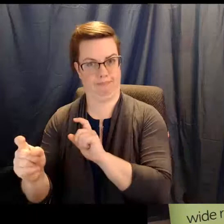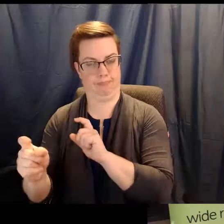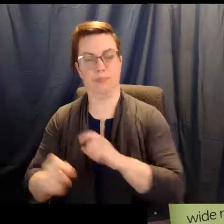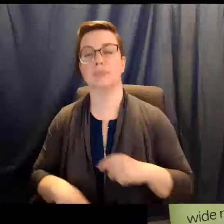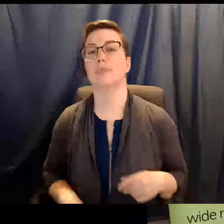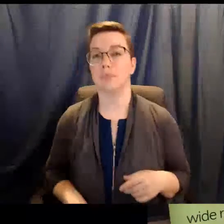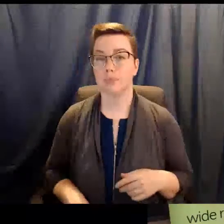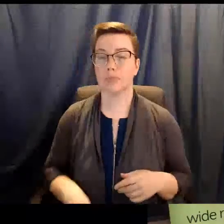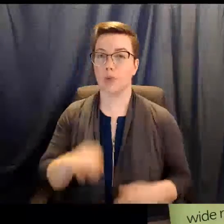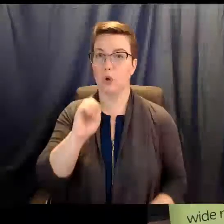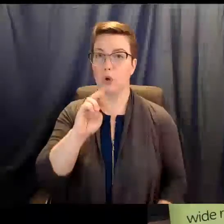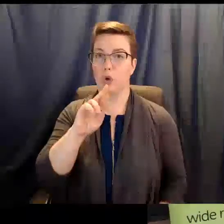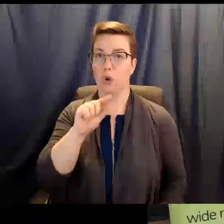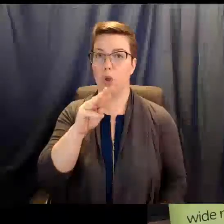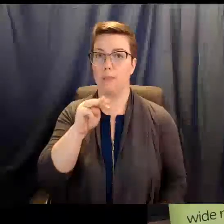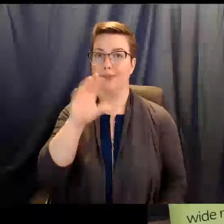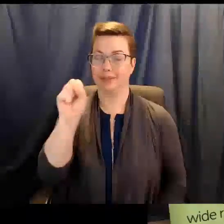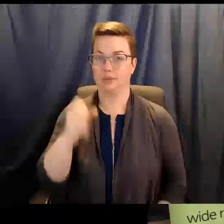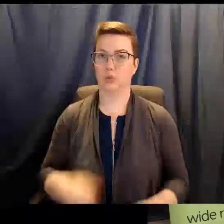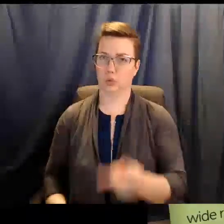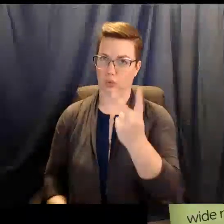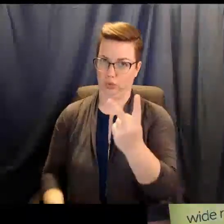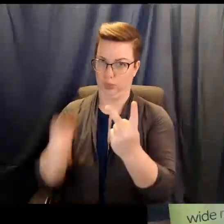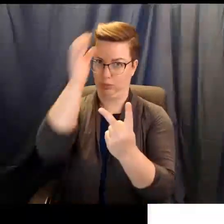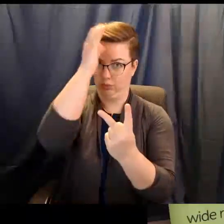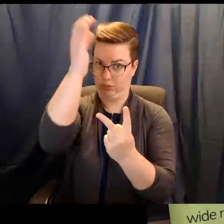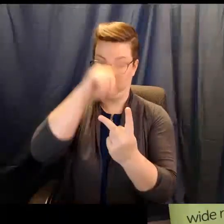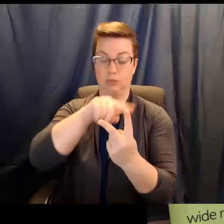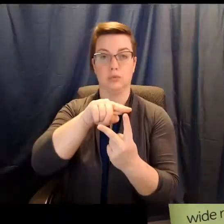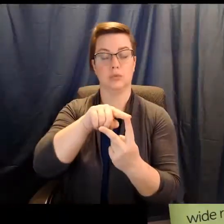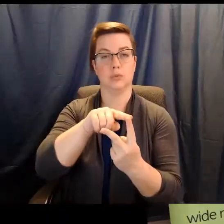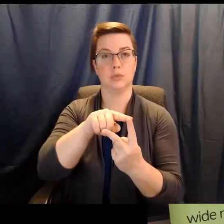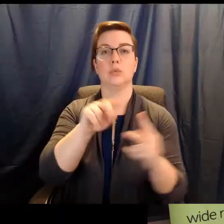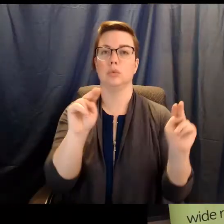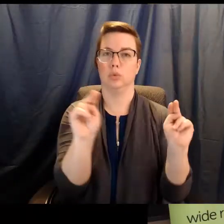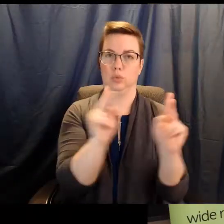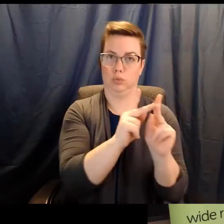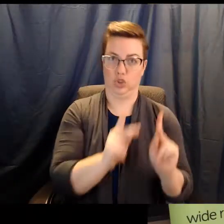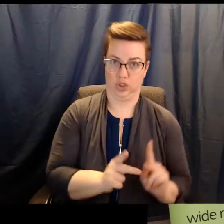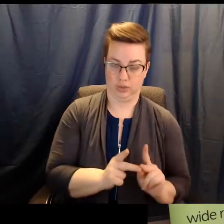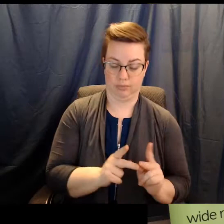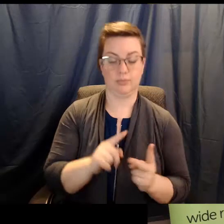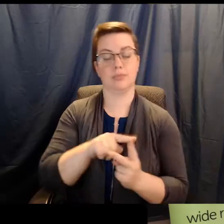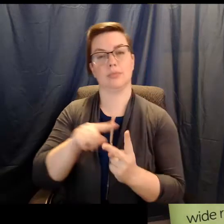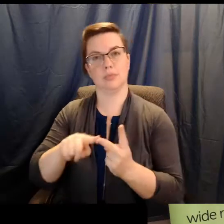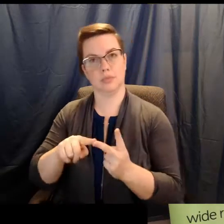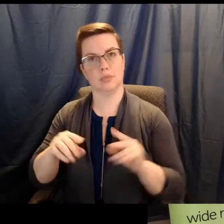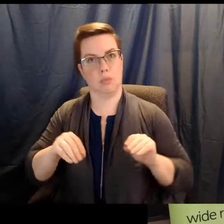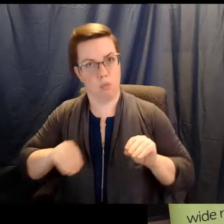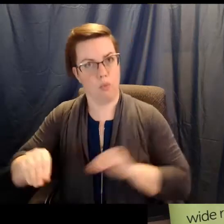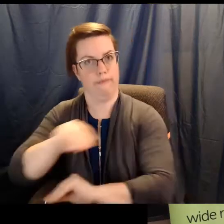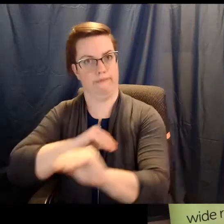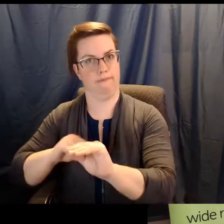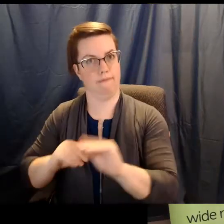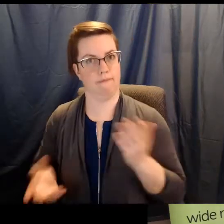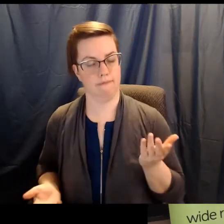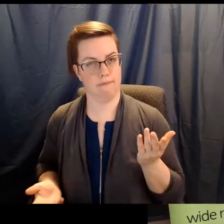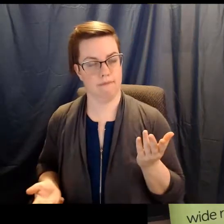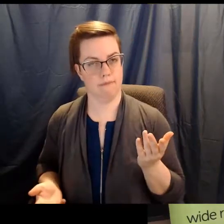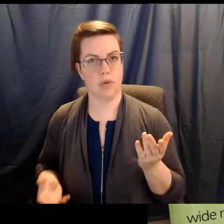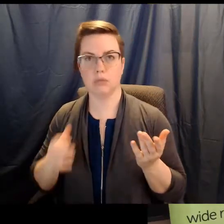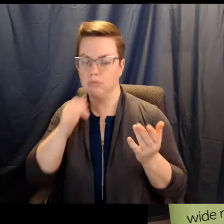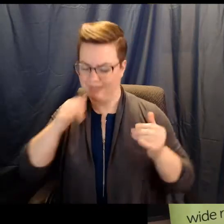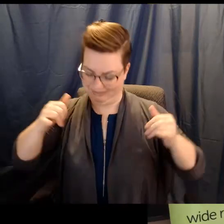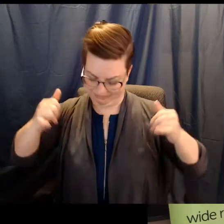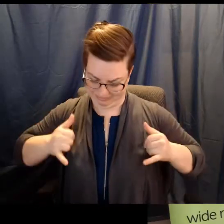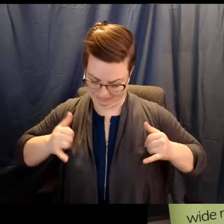Number 1, work in a neutral position. Number 2, move. Change positions.